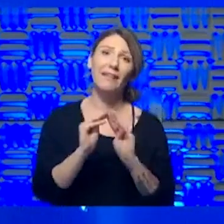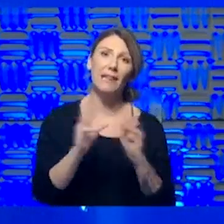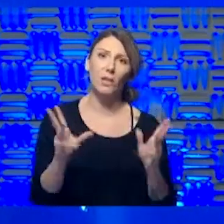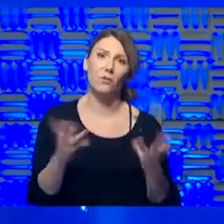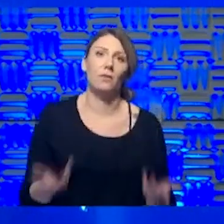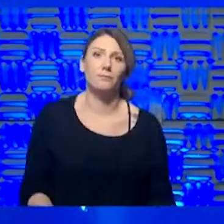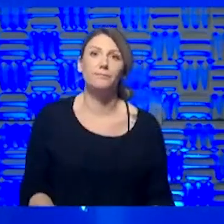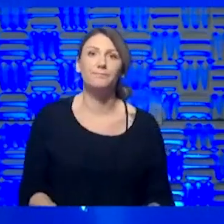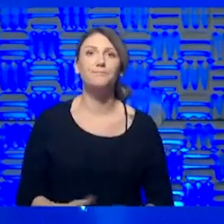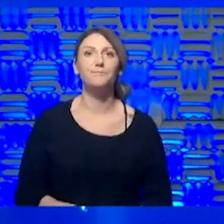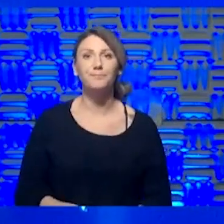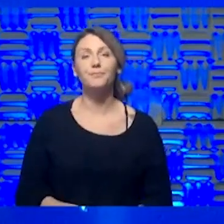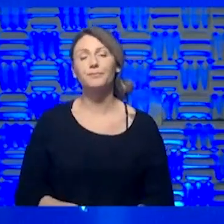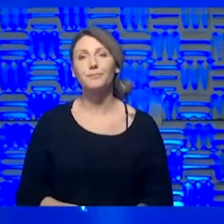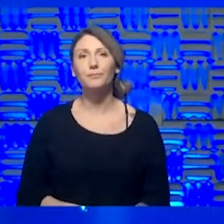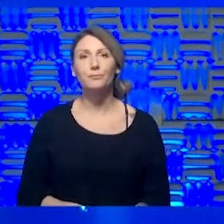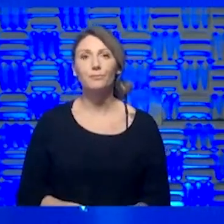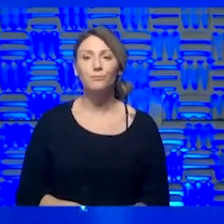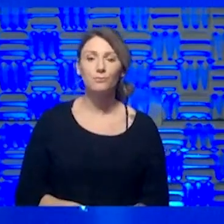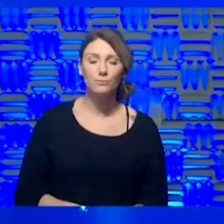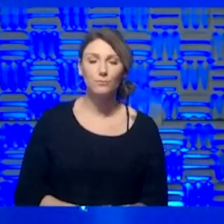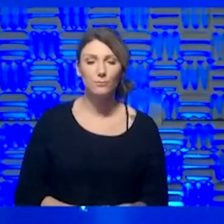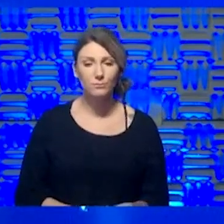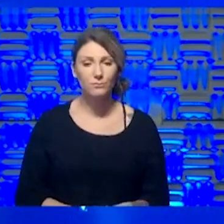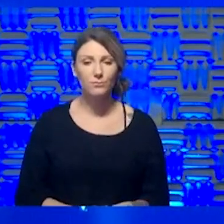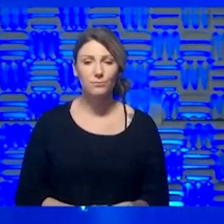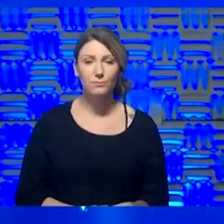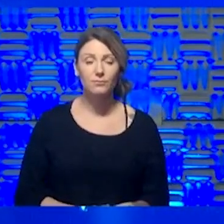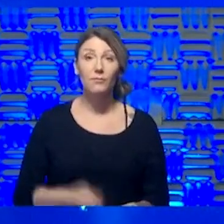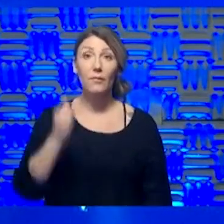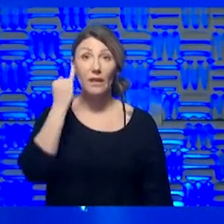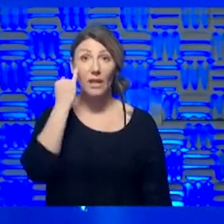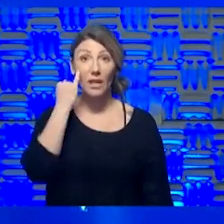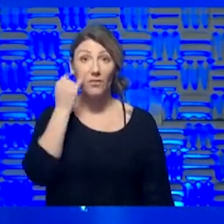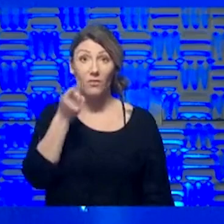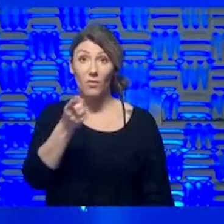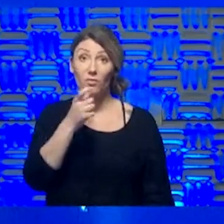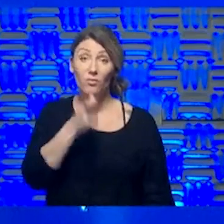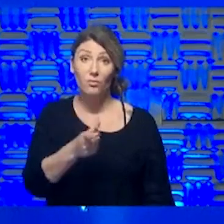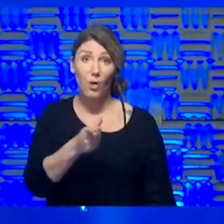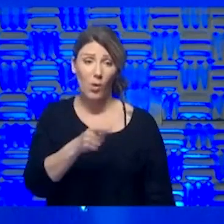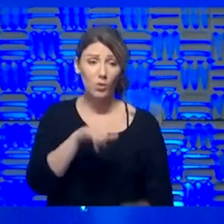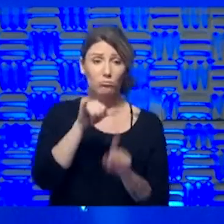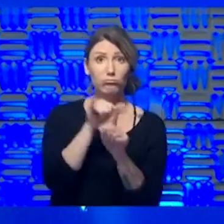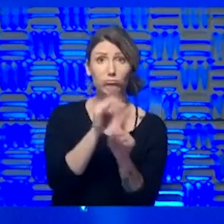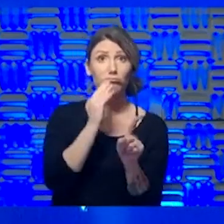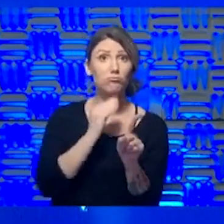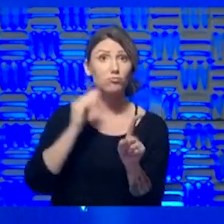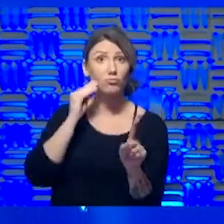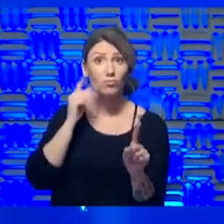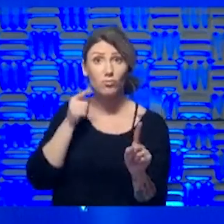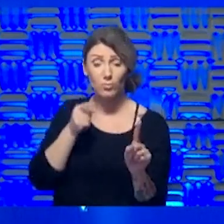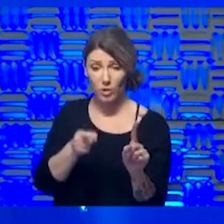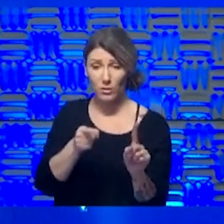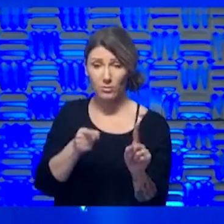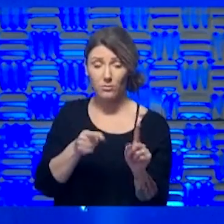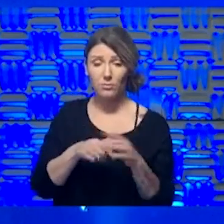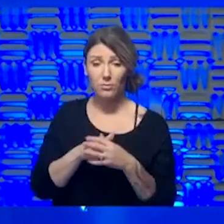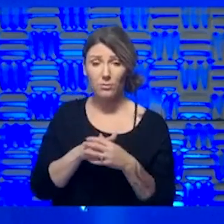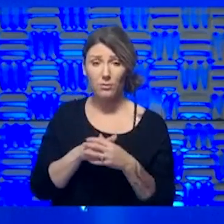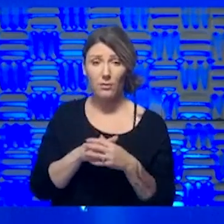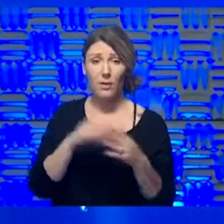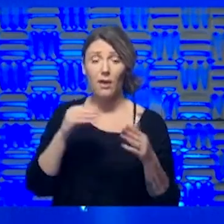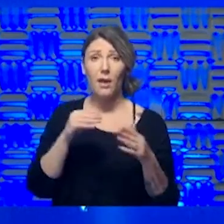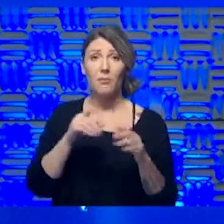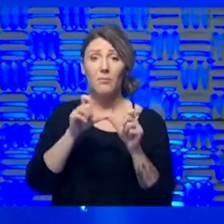clearly, if you don't shelter in place and you don't keep